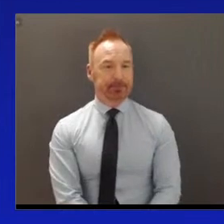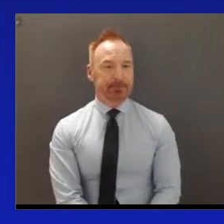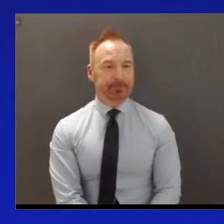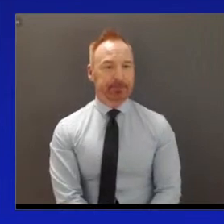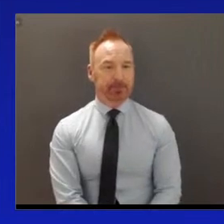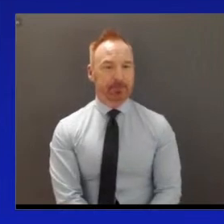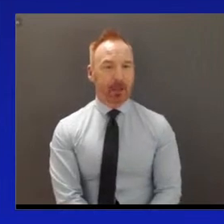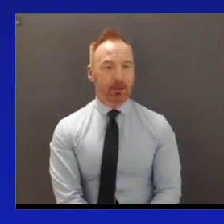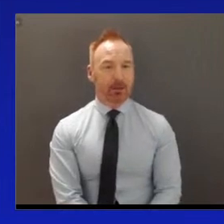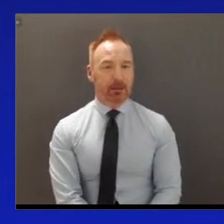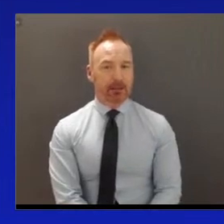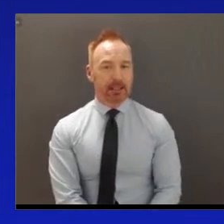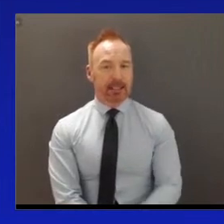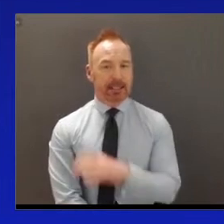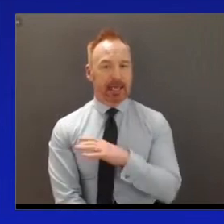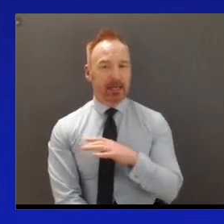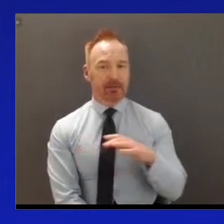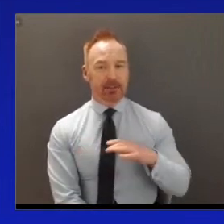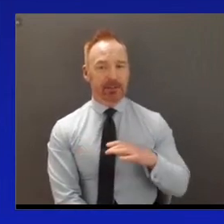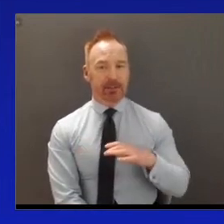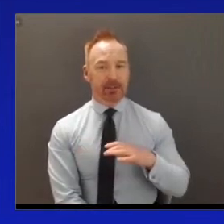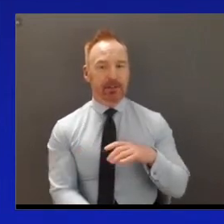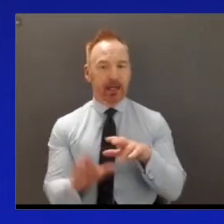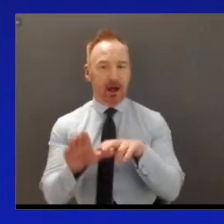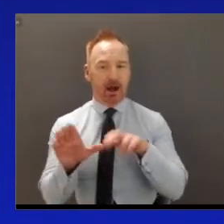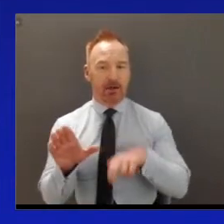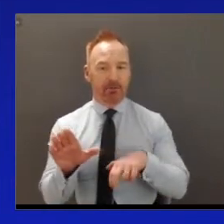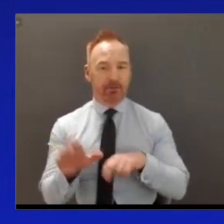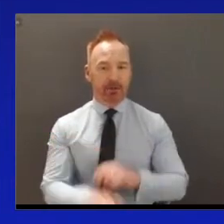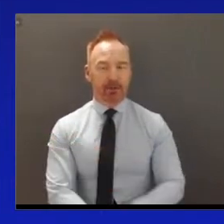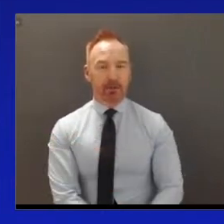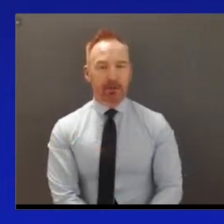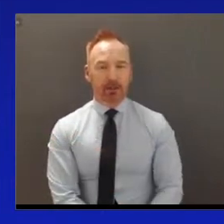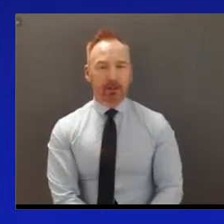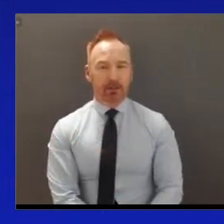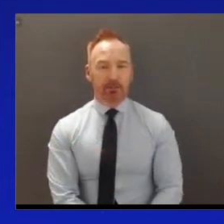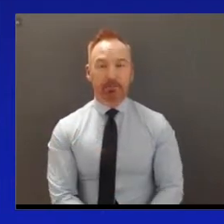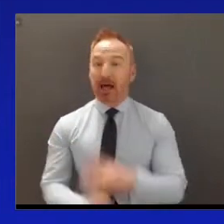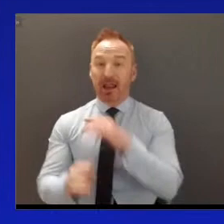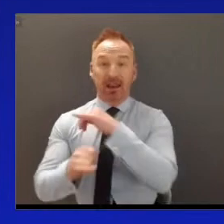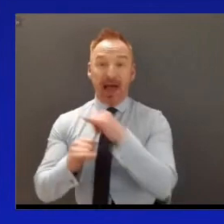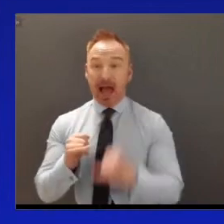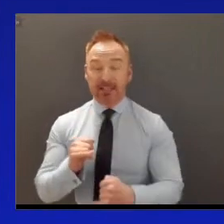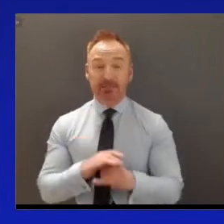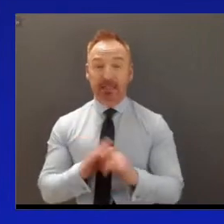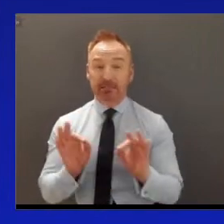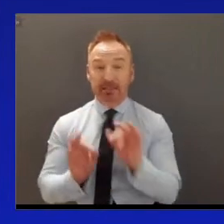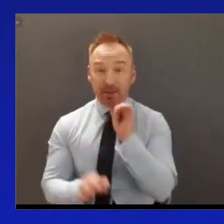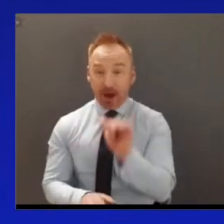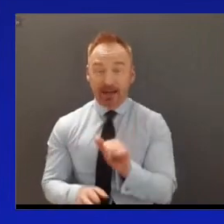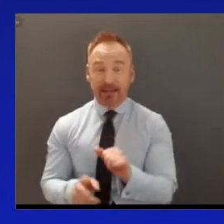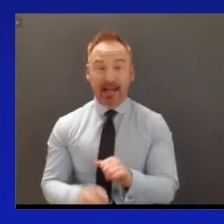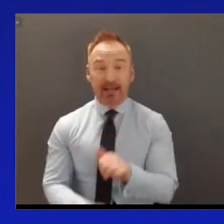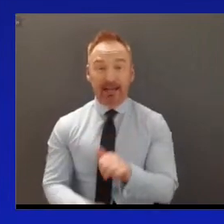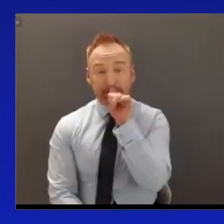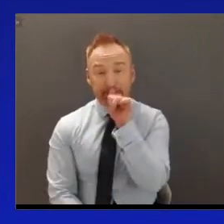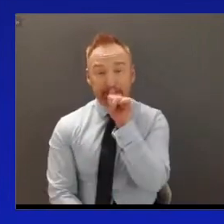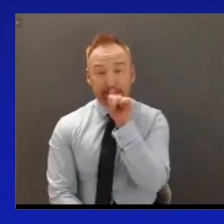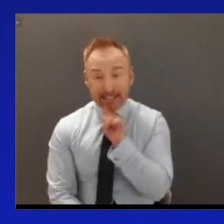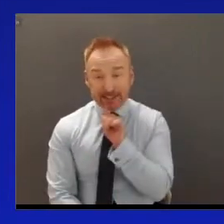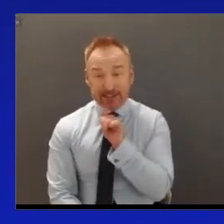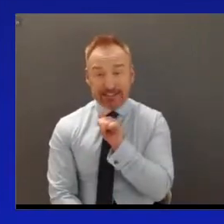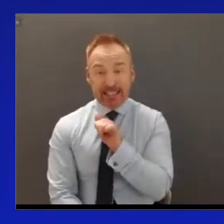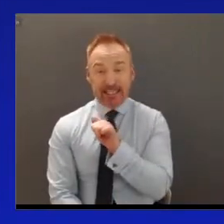Appears that Councillor Menard may have left the call. So last but not least, and very patient, Councillor